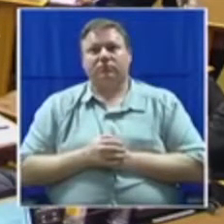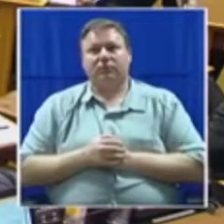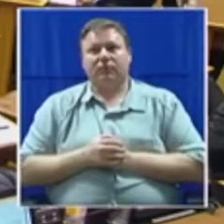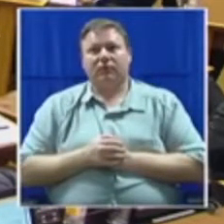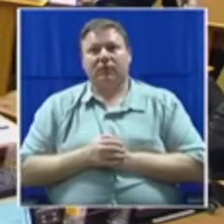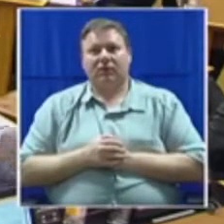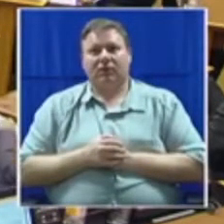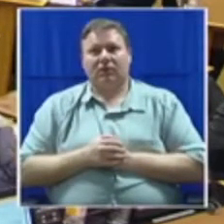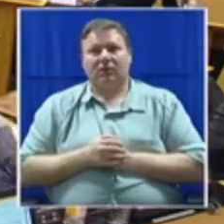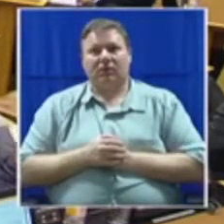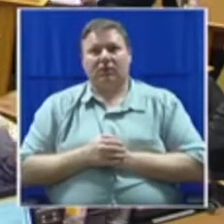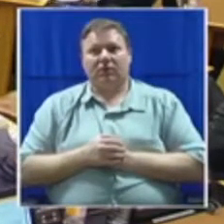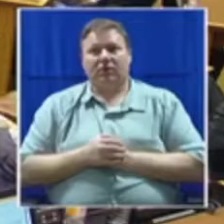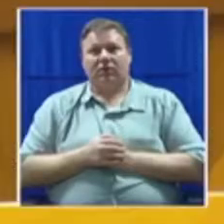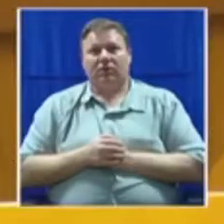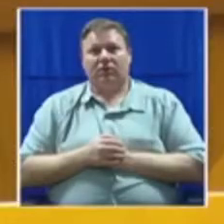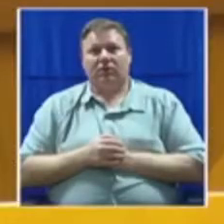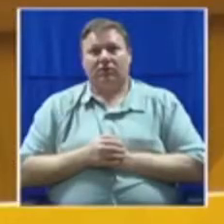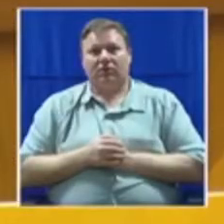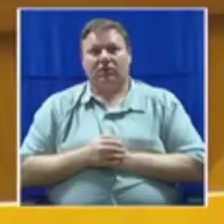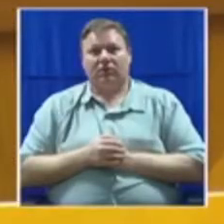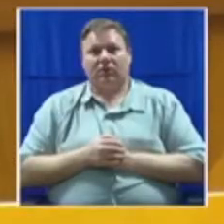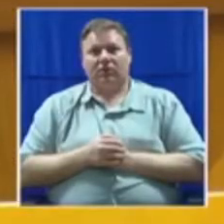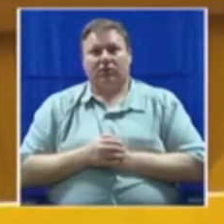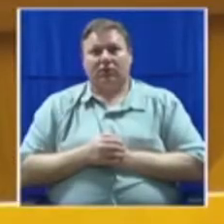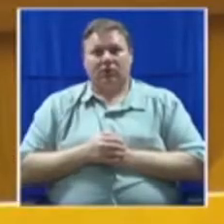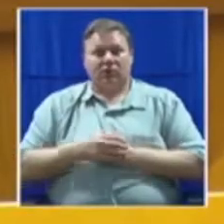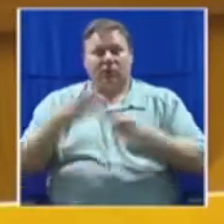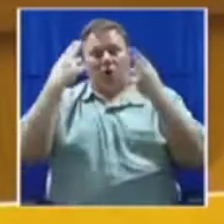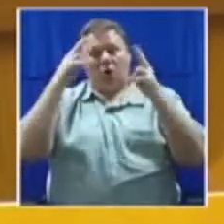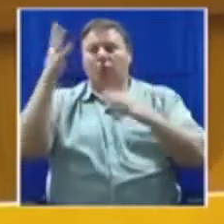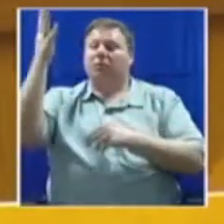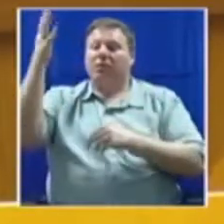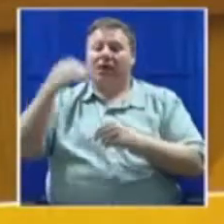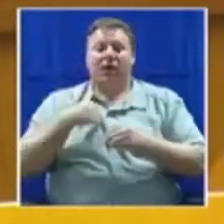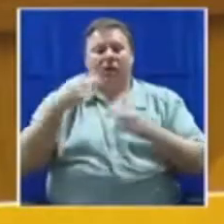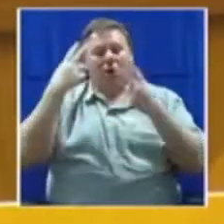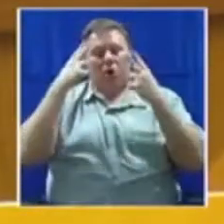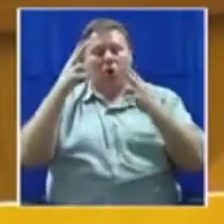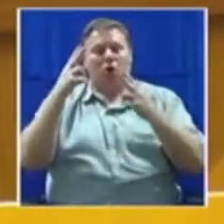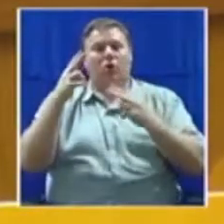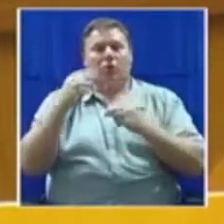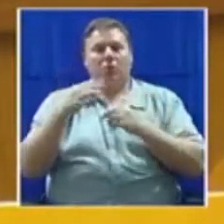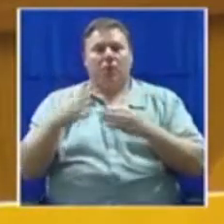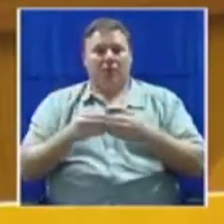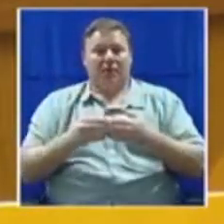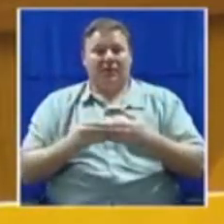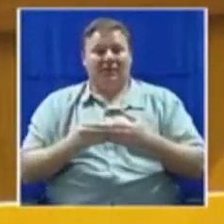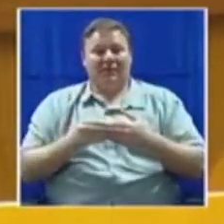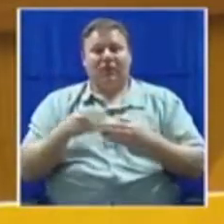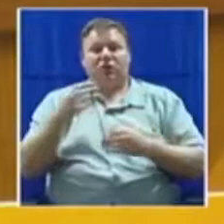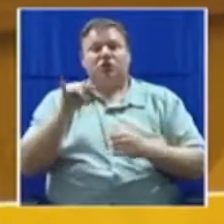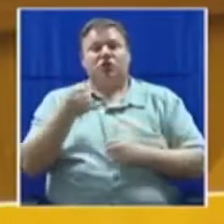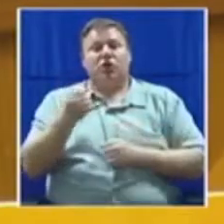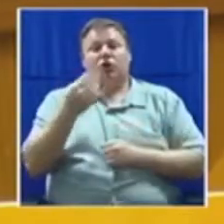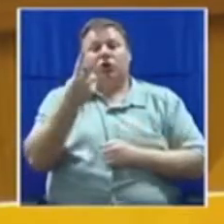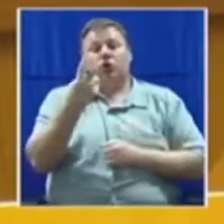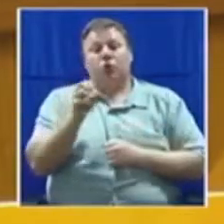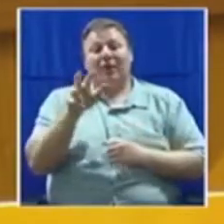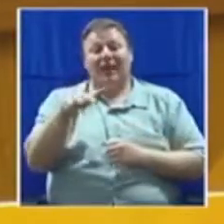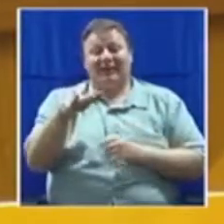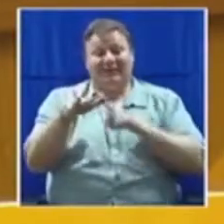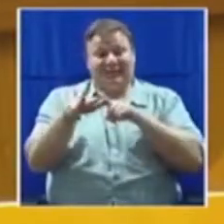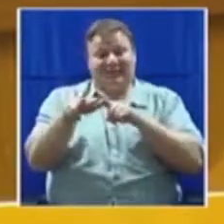Honorable Speaker, honorable members, in January 2018, the then President Jacob Zuma appointed a commission of